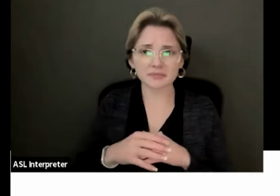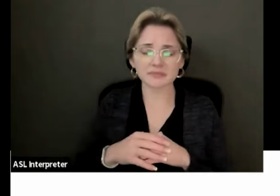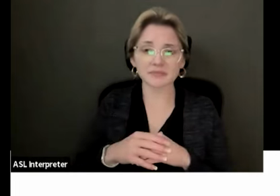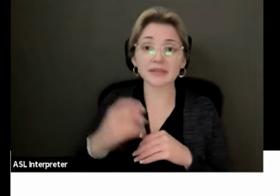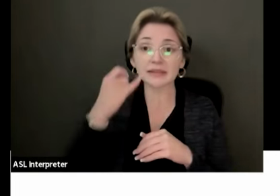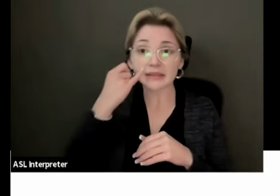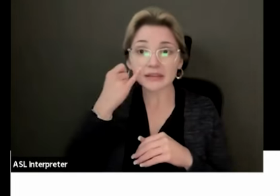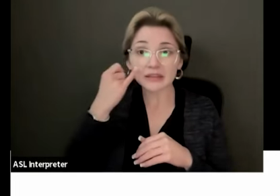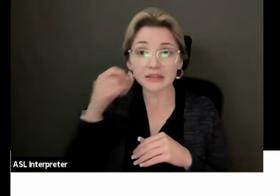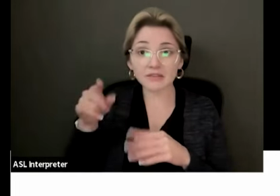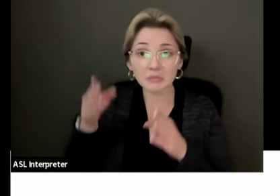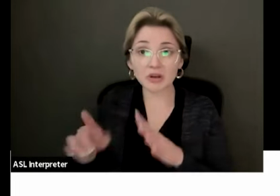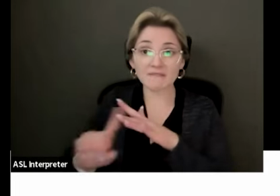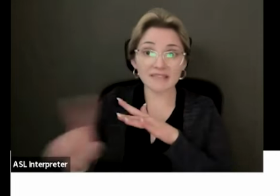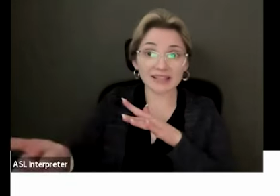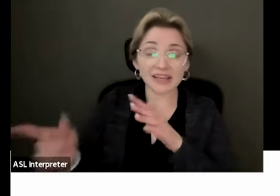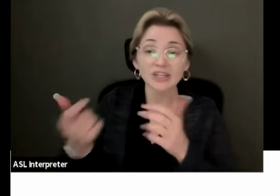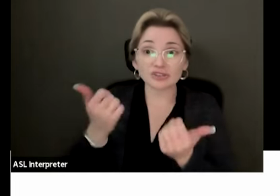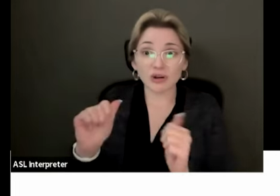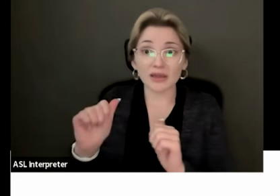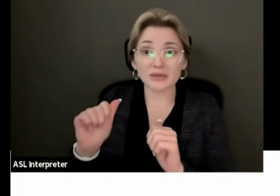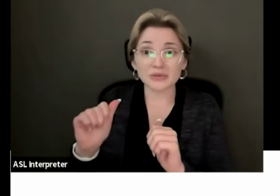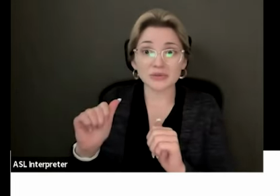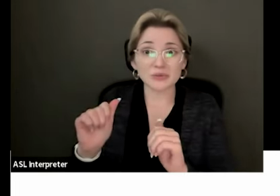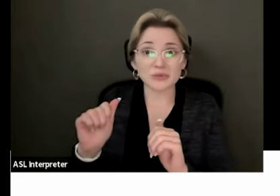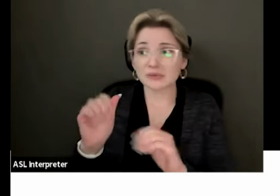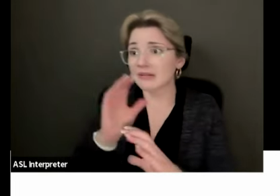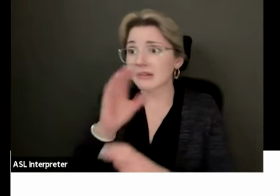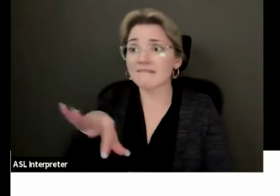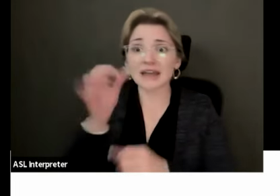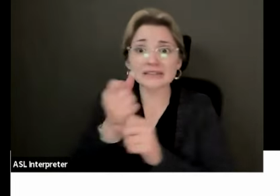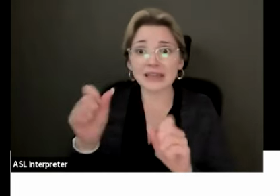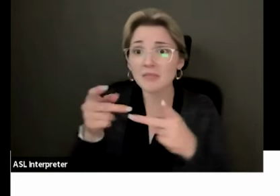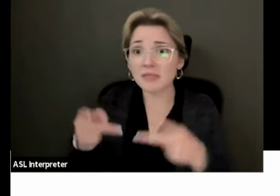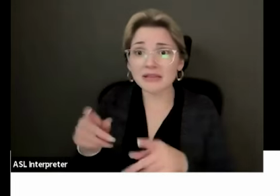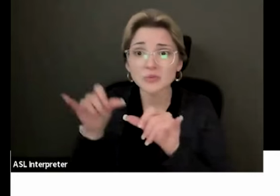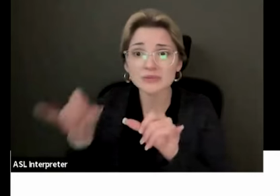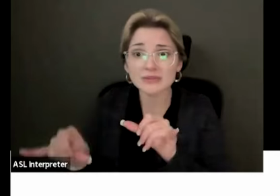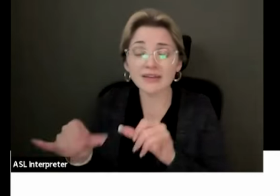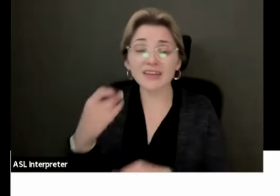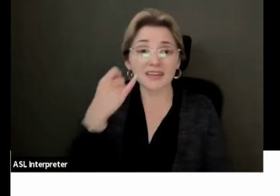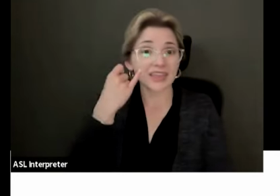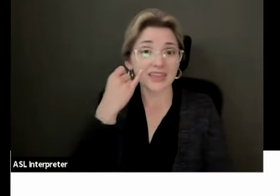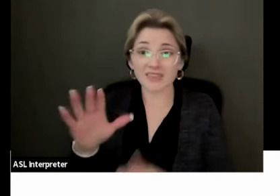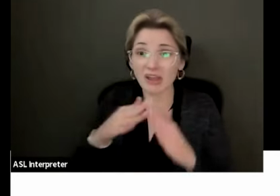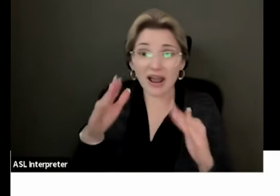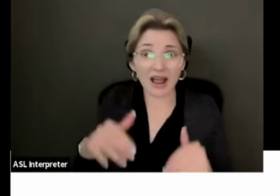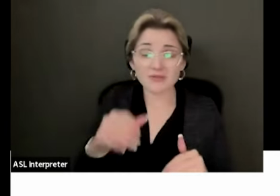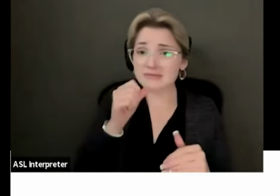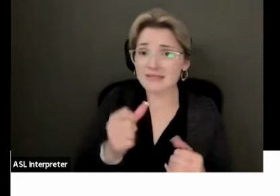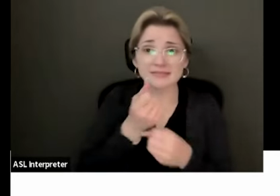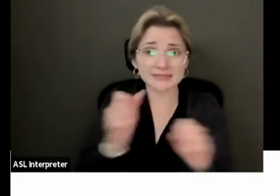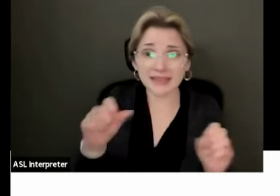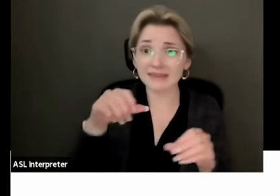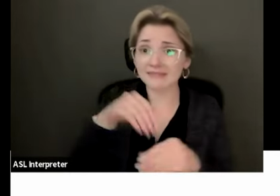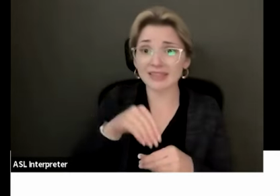if they are fleeing or attempting to flee or experiencing unsafe conditions in their